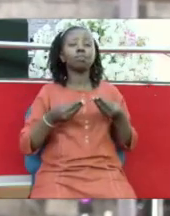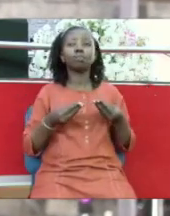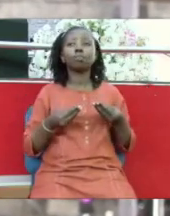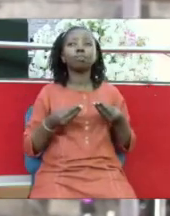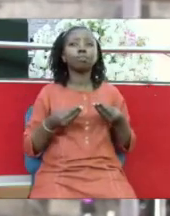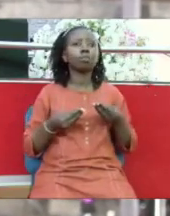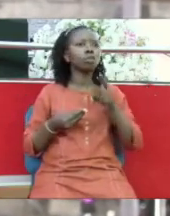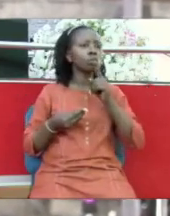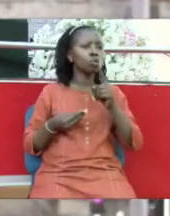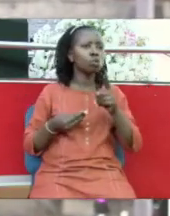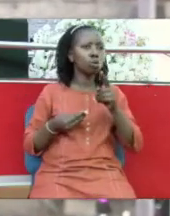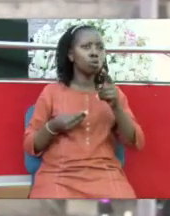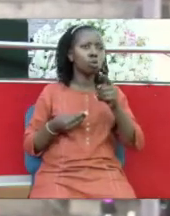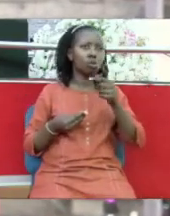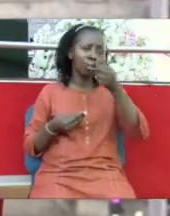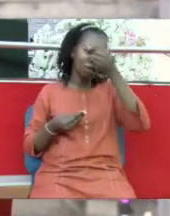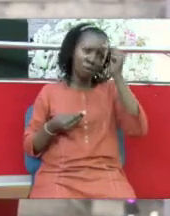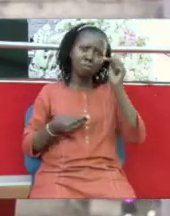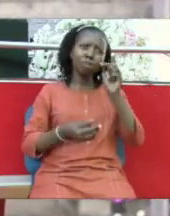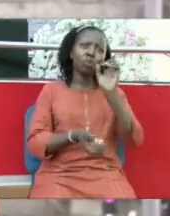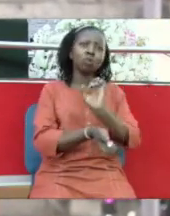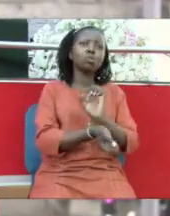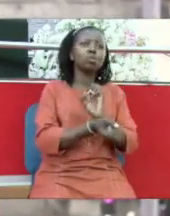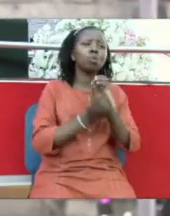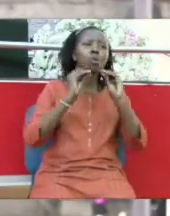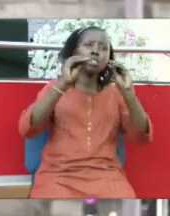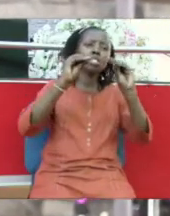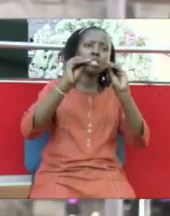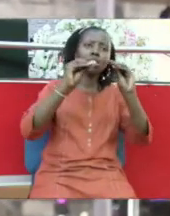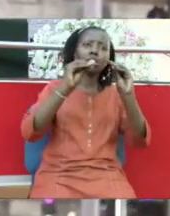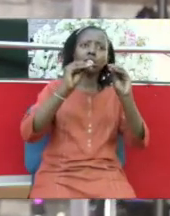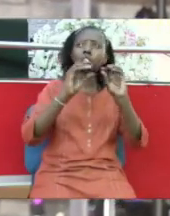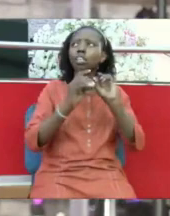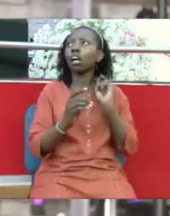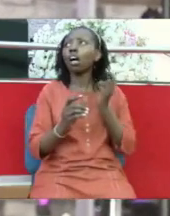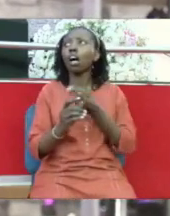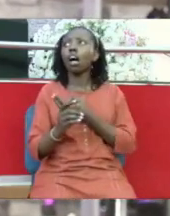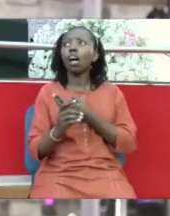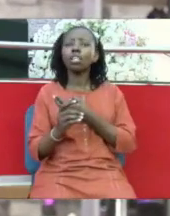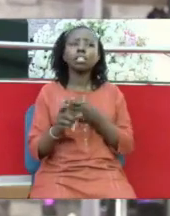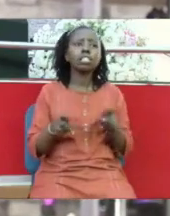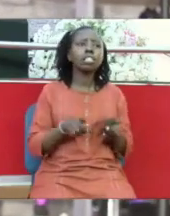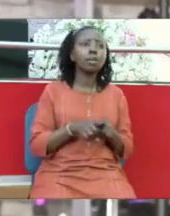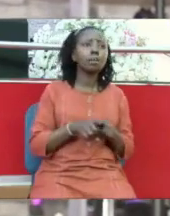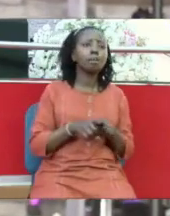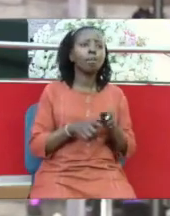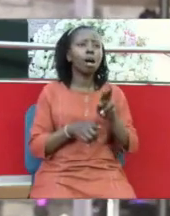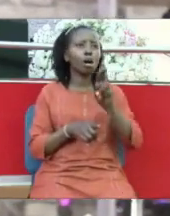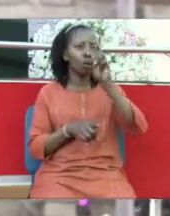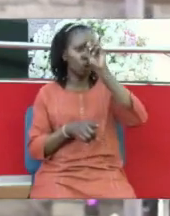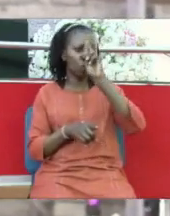So because Paul wants to teach us, he's giving us a picture of a Roman soldier.